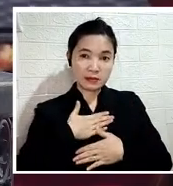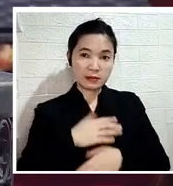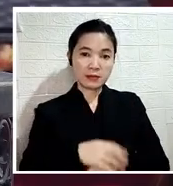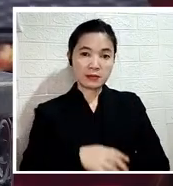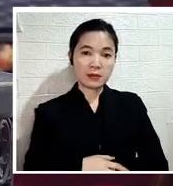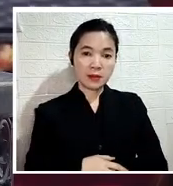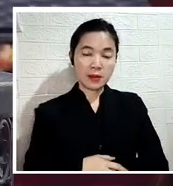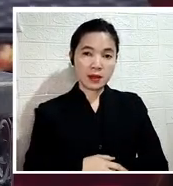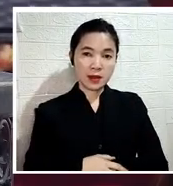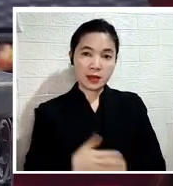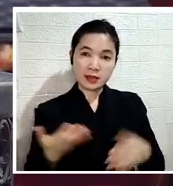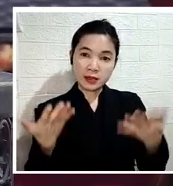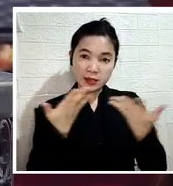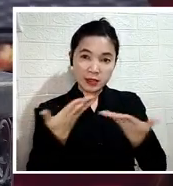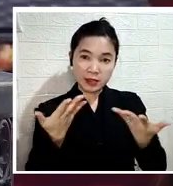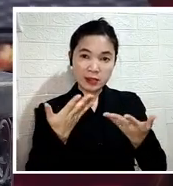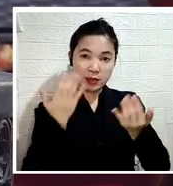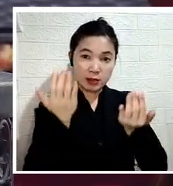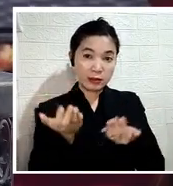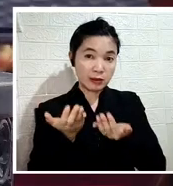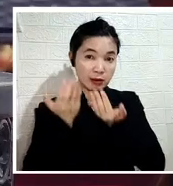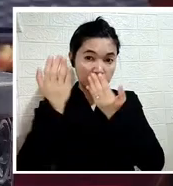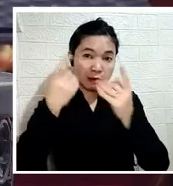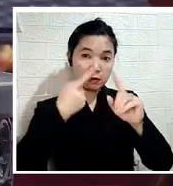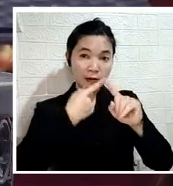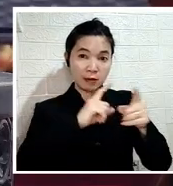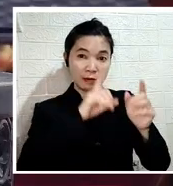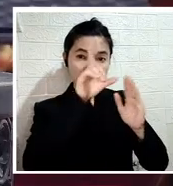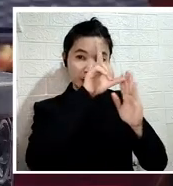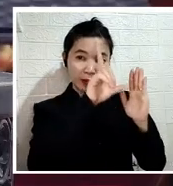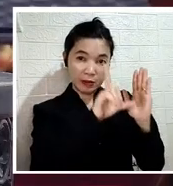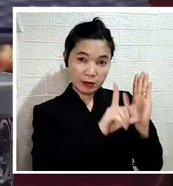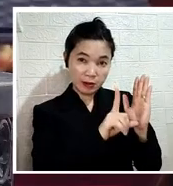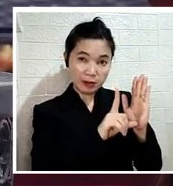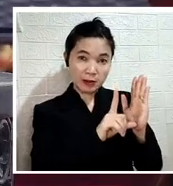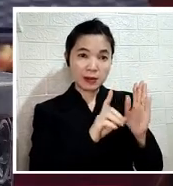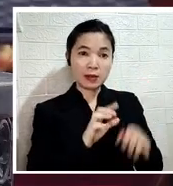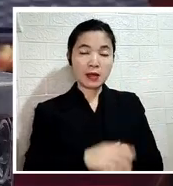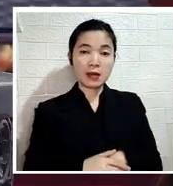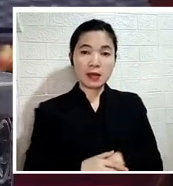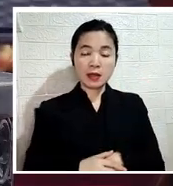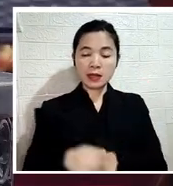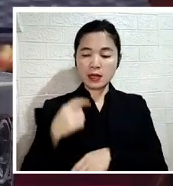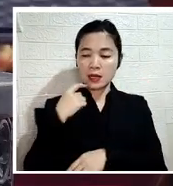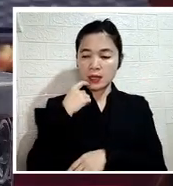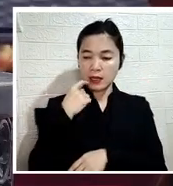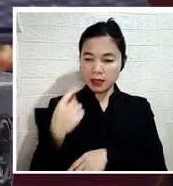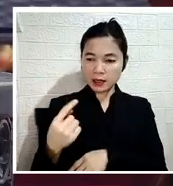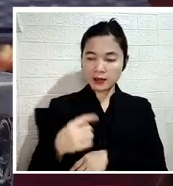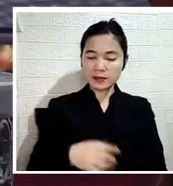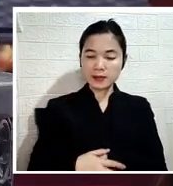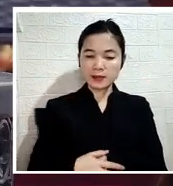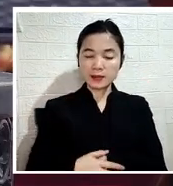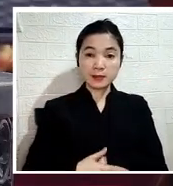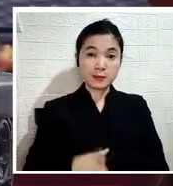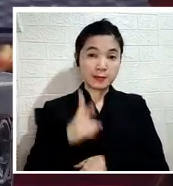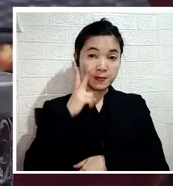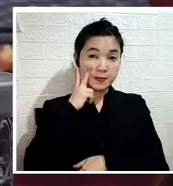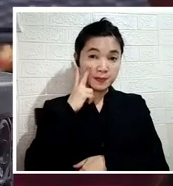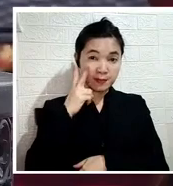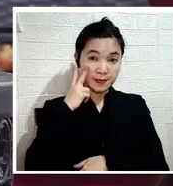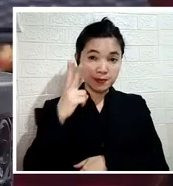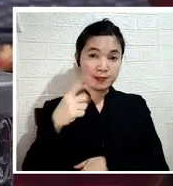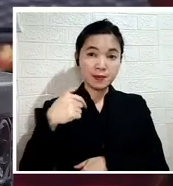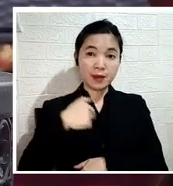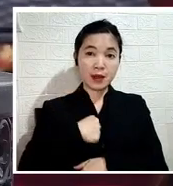These are offered according to the law. Then he says, "Behold, I